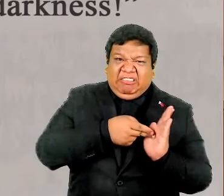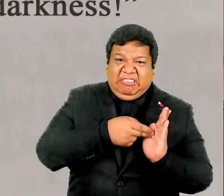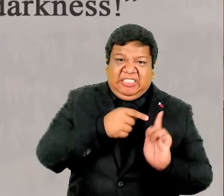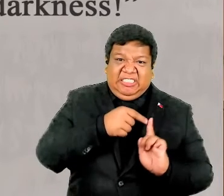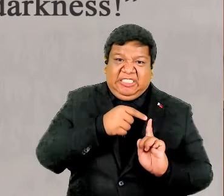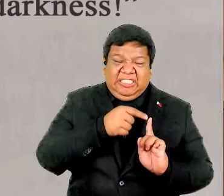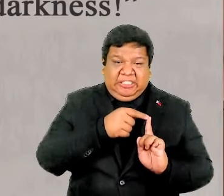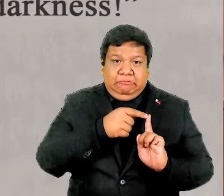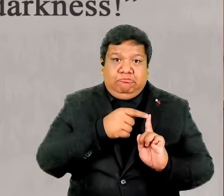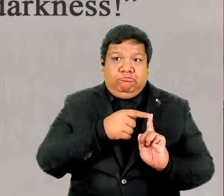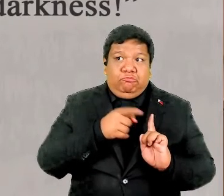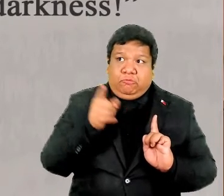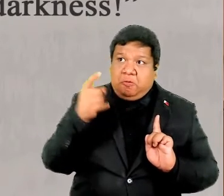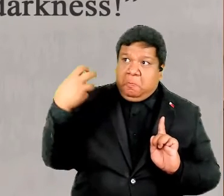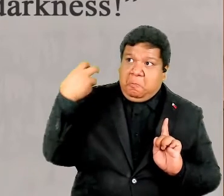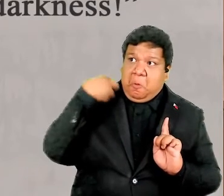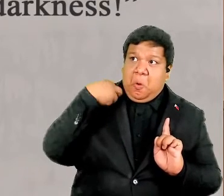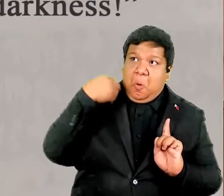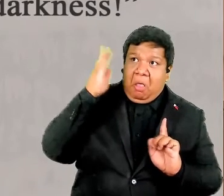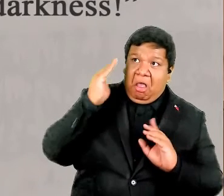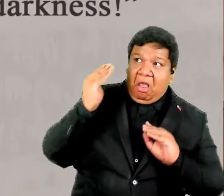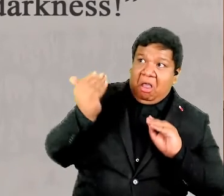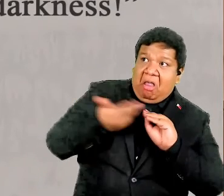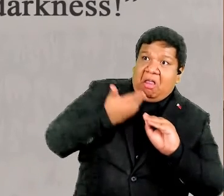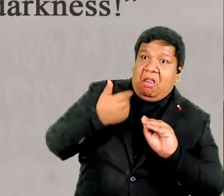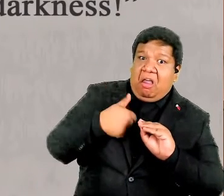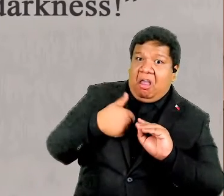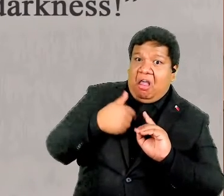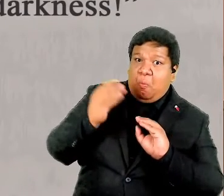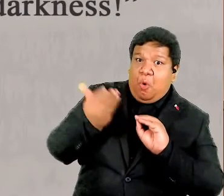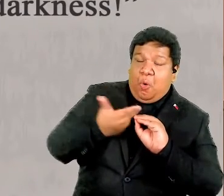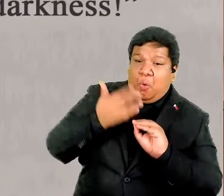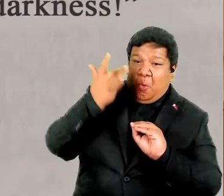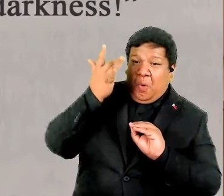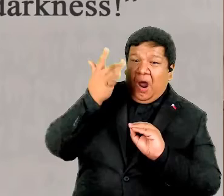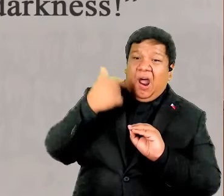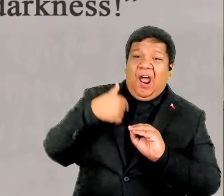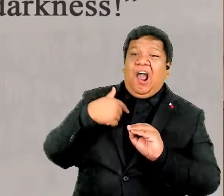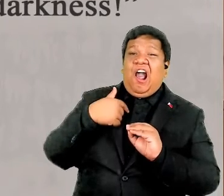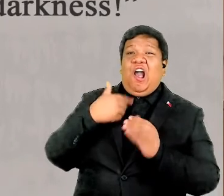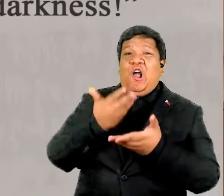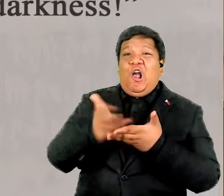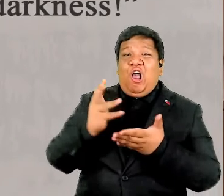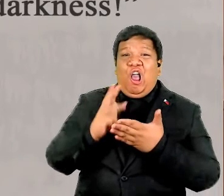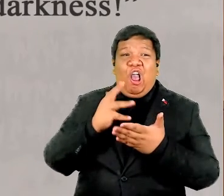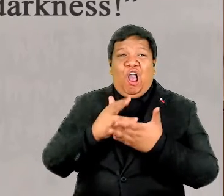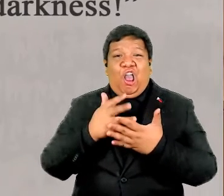Upon realizing that his master is about to remove him out of his job because he was wasting